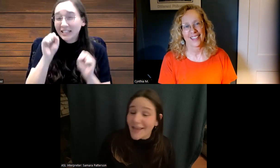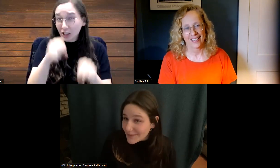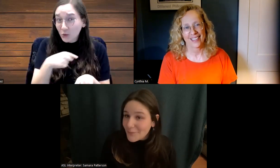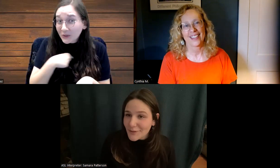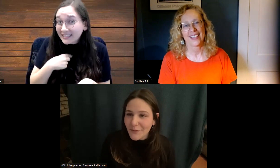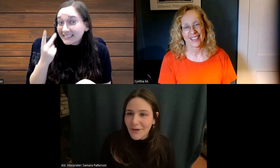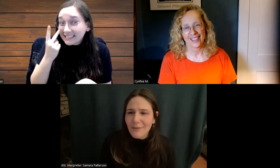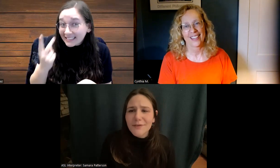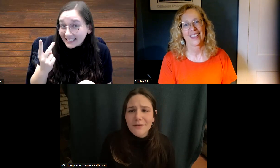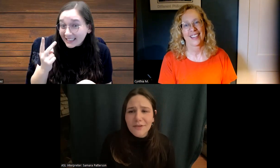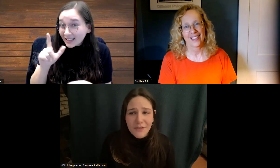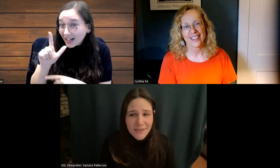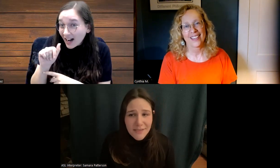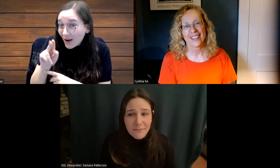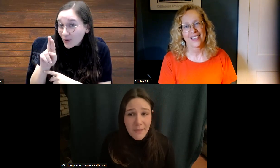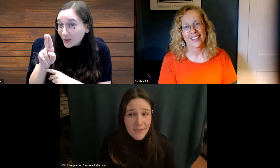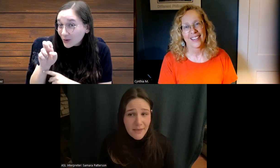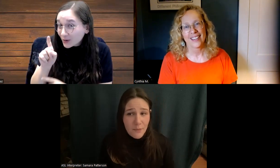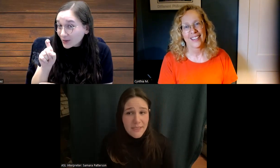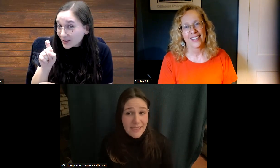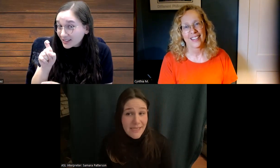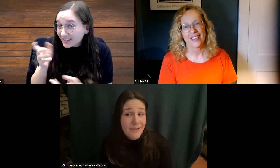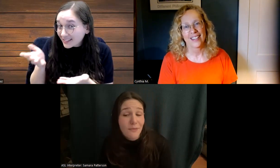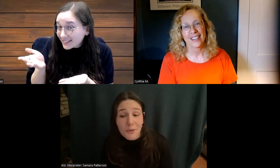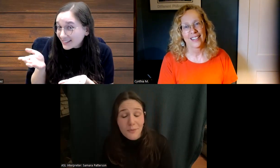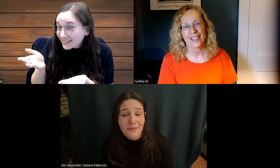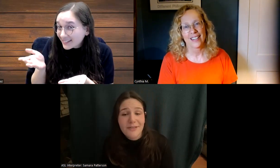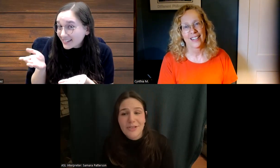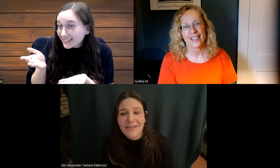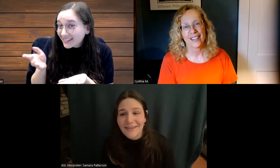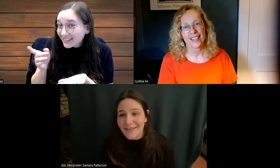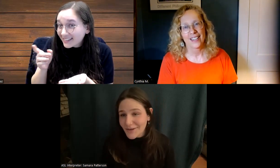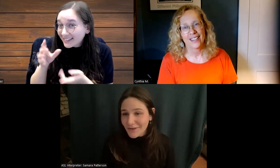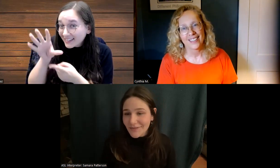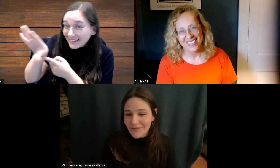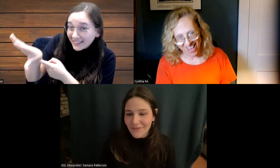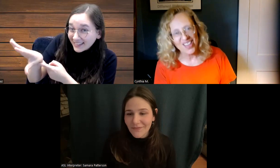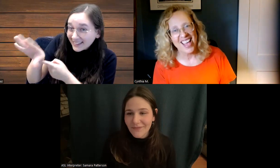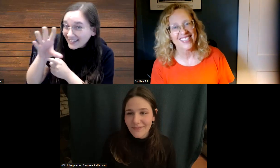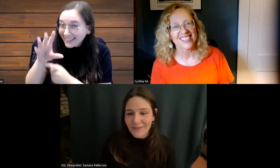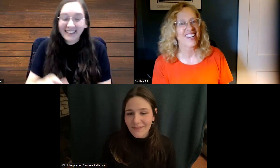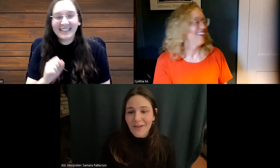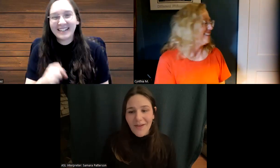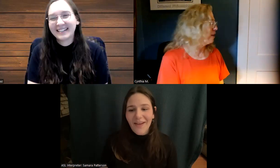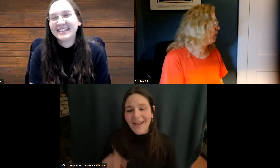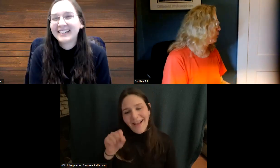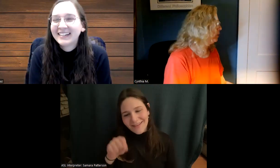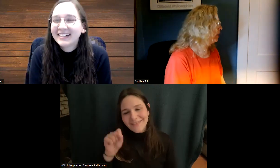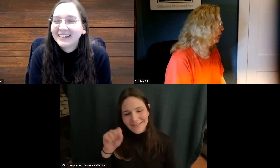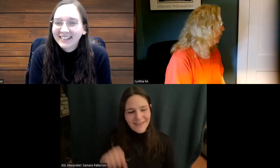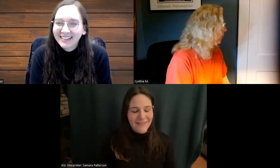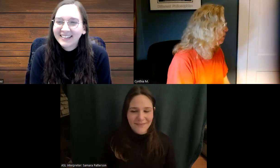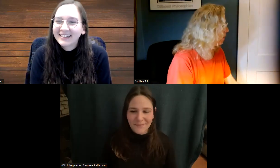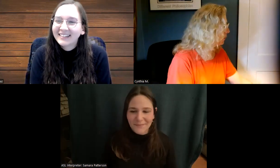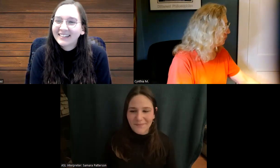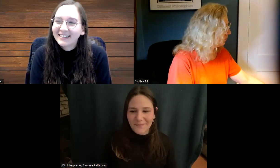So yeah, wonderful. I was curious, maybe can we see LaRue? Is she near you? Oh, yes, she is. Come here,